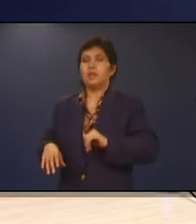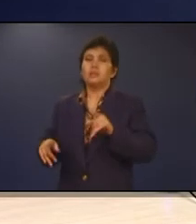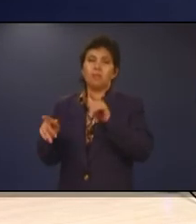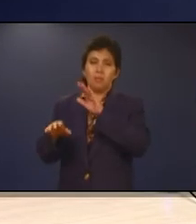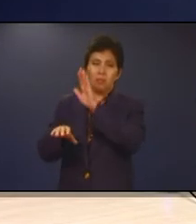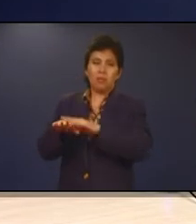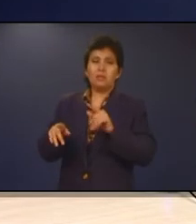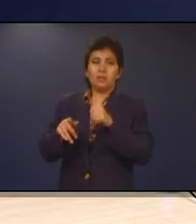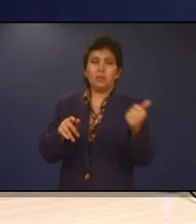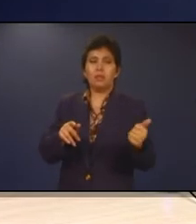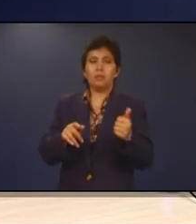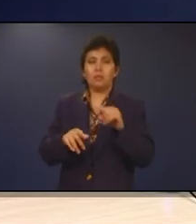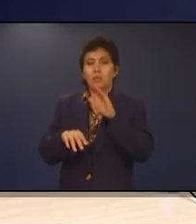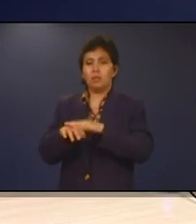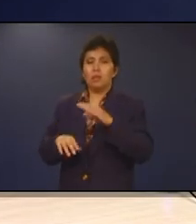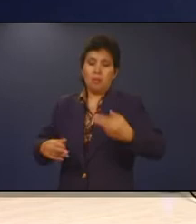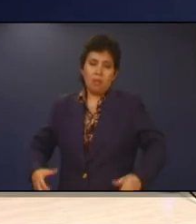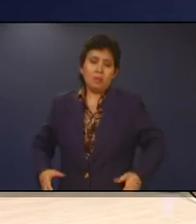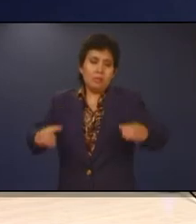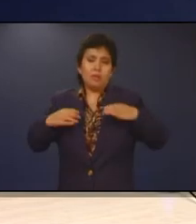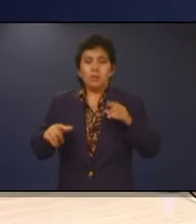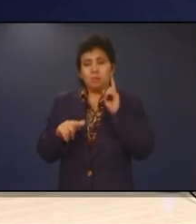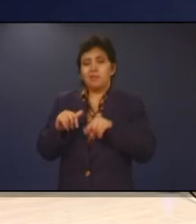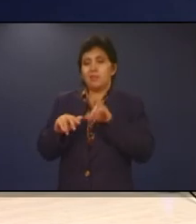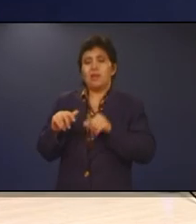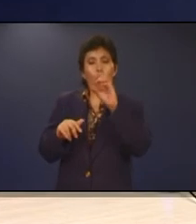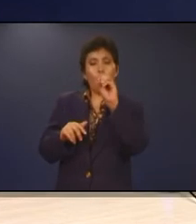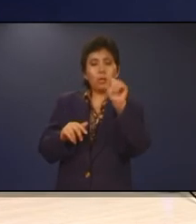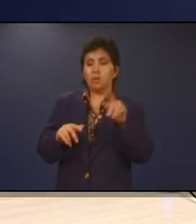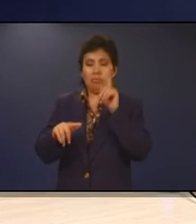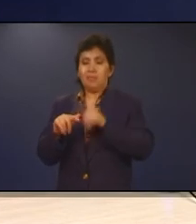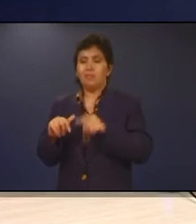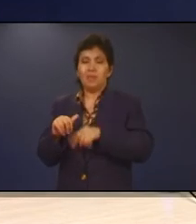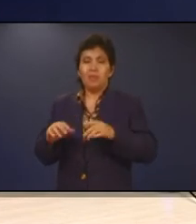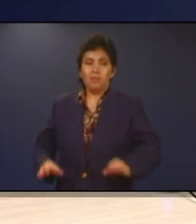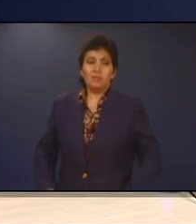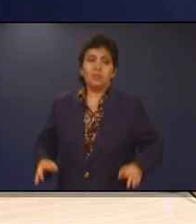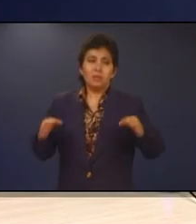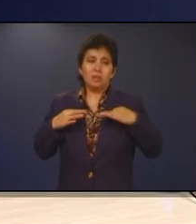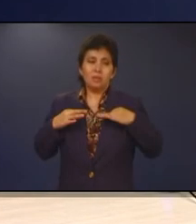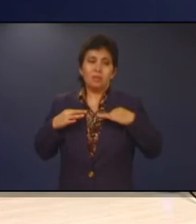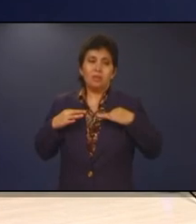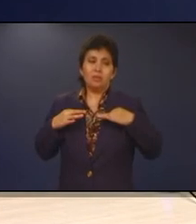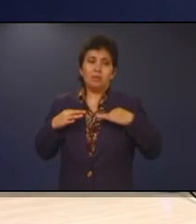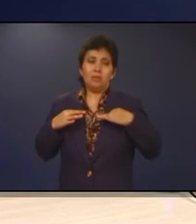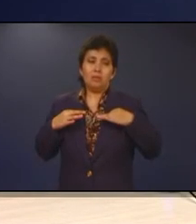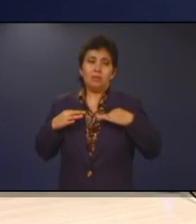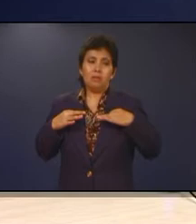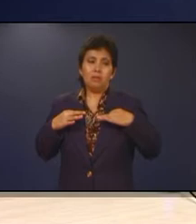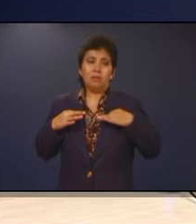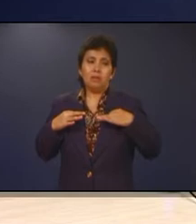as handicapped, which you shouldn't call it handicap. I mean, you can call that person as physical disabled